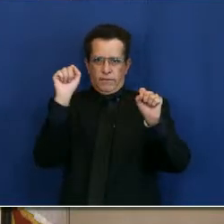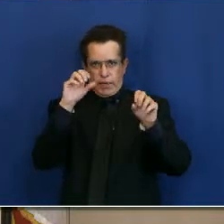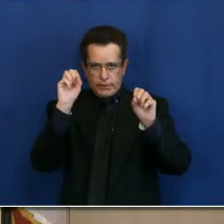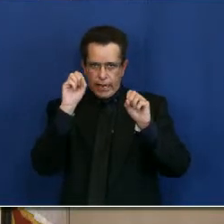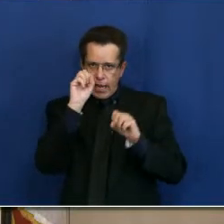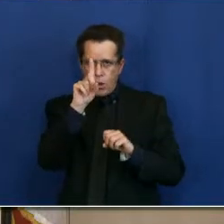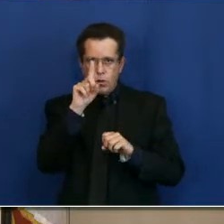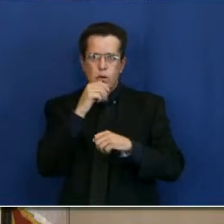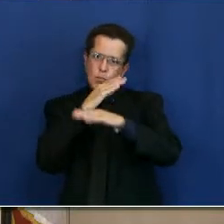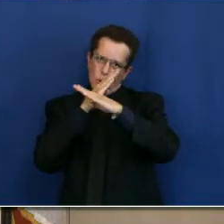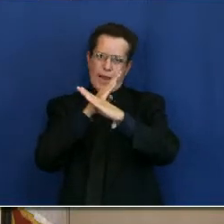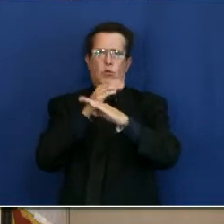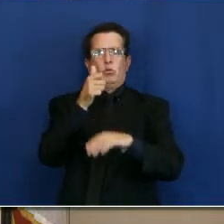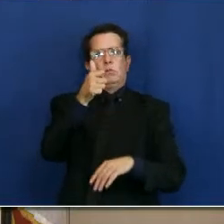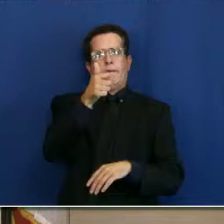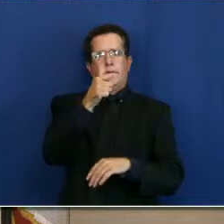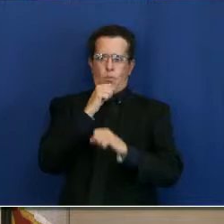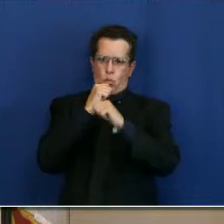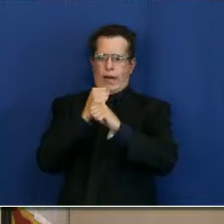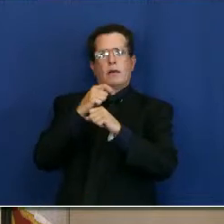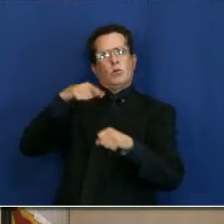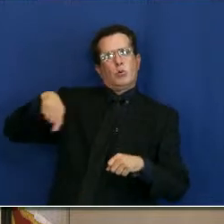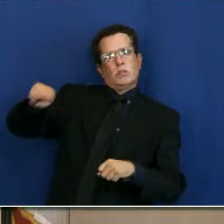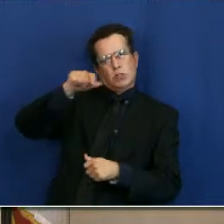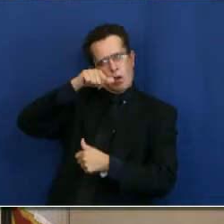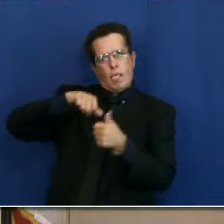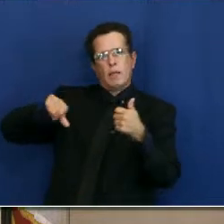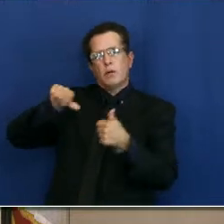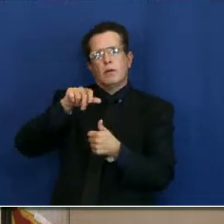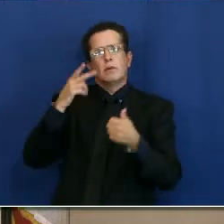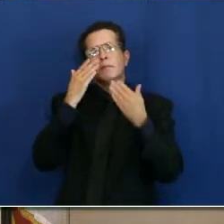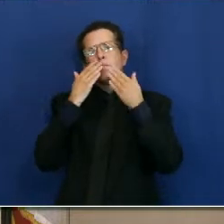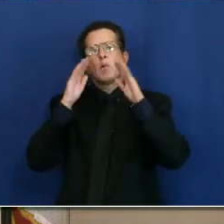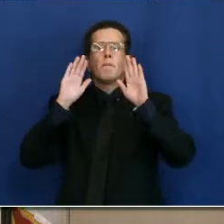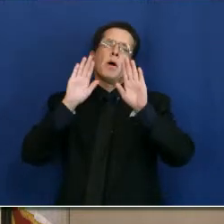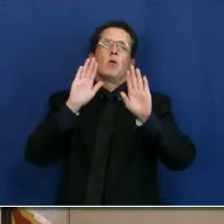please stay safe, San Diego, and protect yourself and protect others. We'll see you Monday.